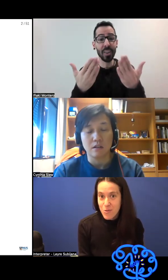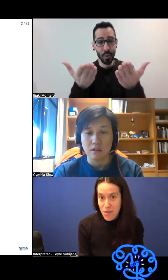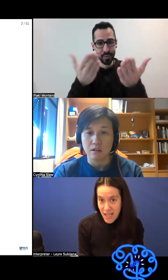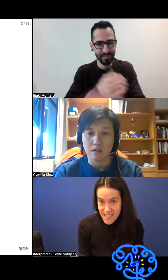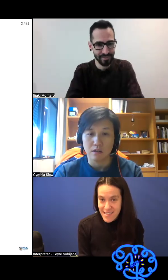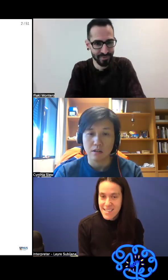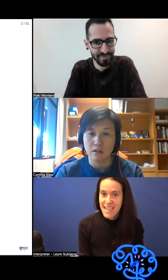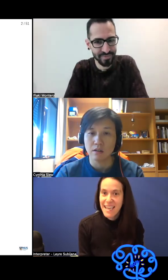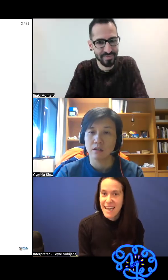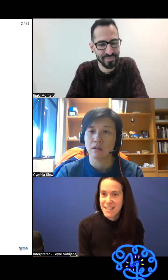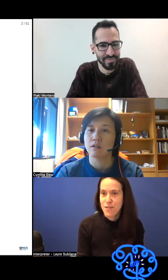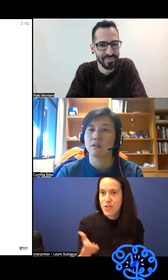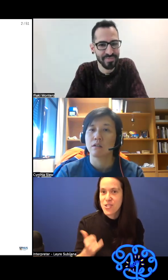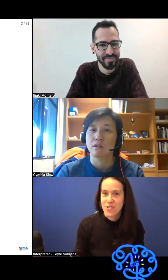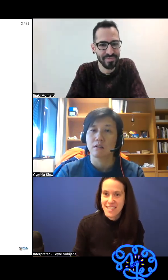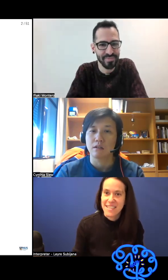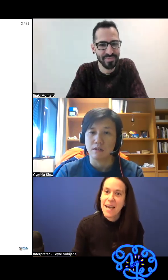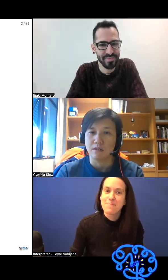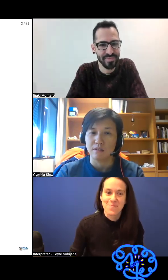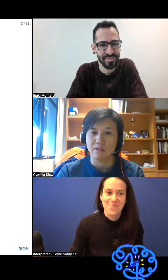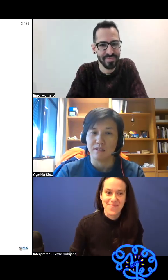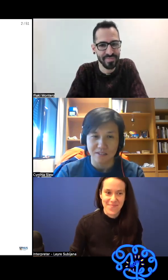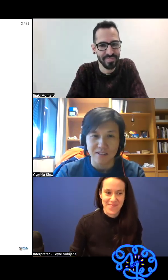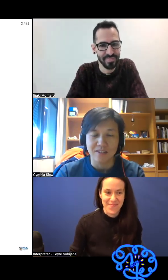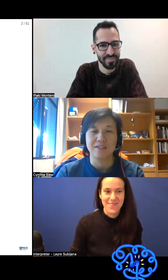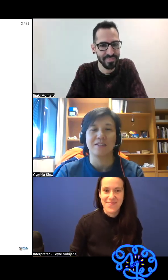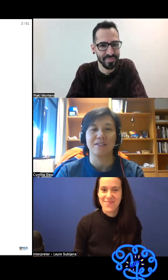being with us today, and the floor is yours, Cynthia.